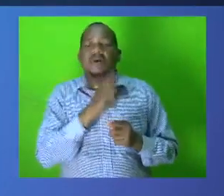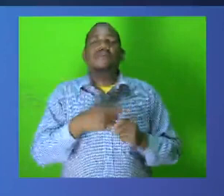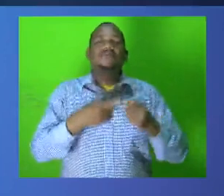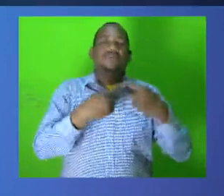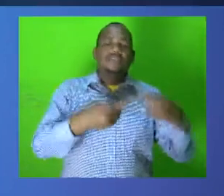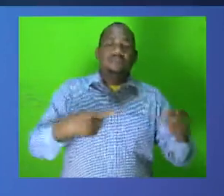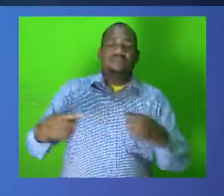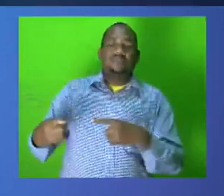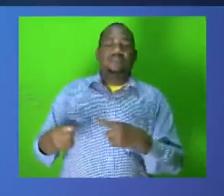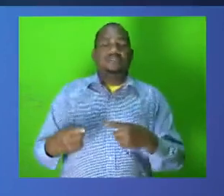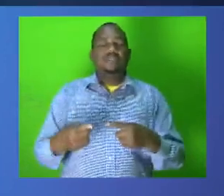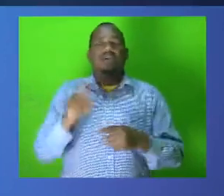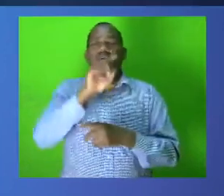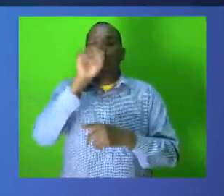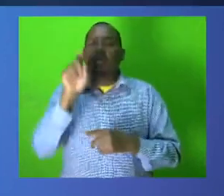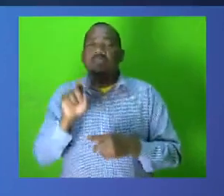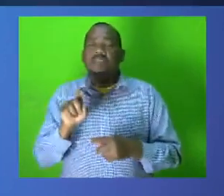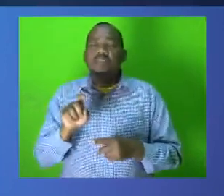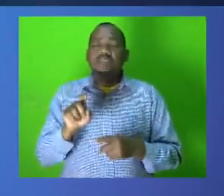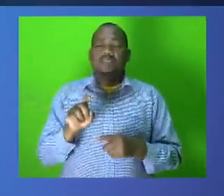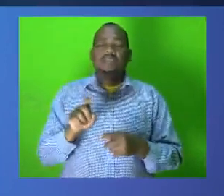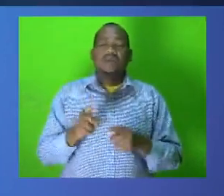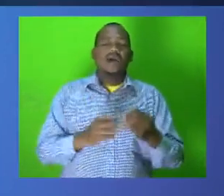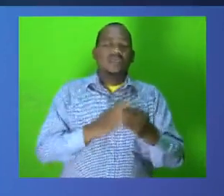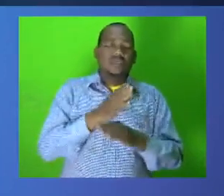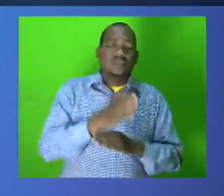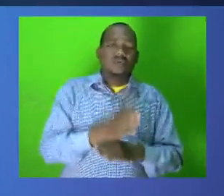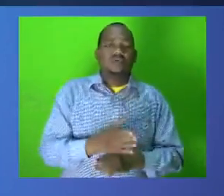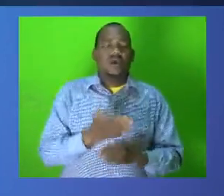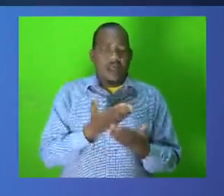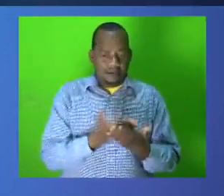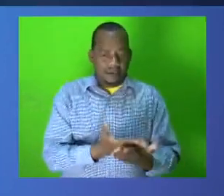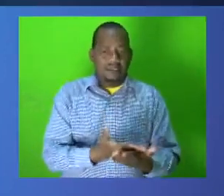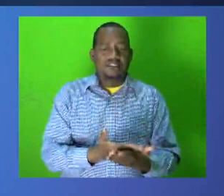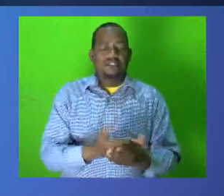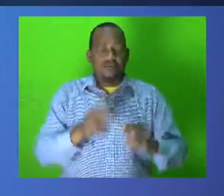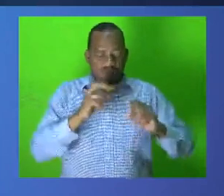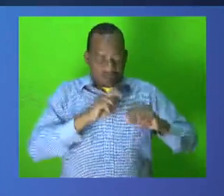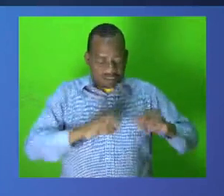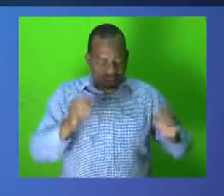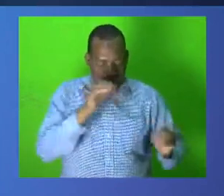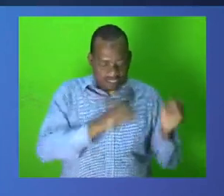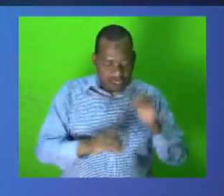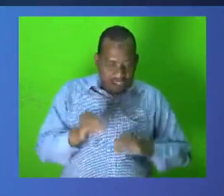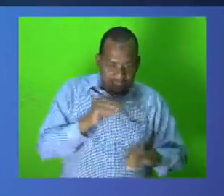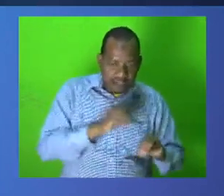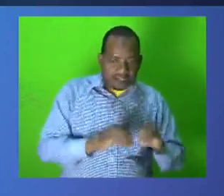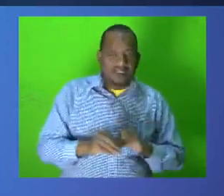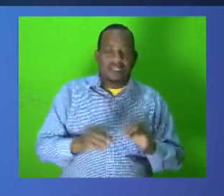as observation and experiment, we can get the answer of the problem or the